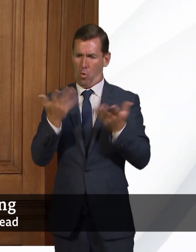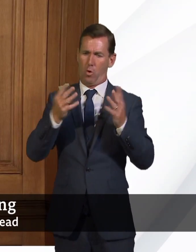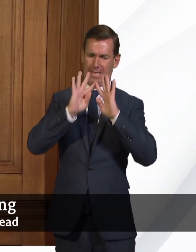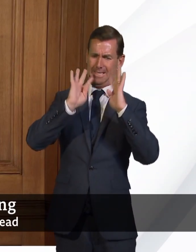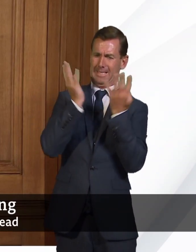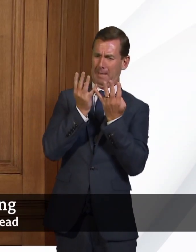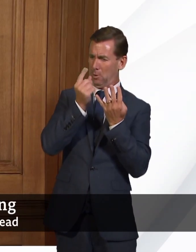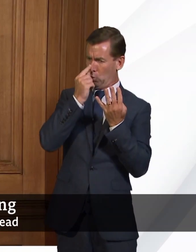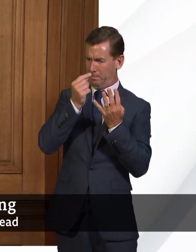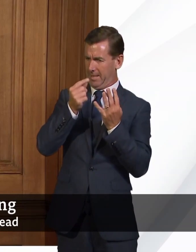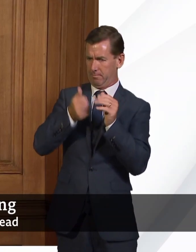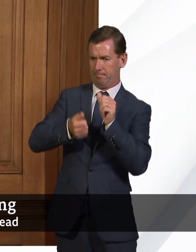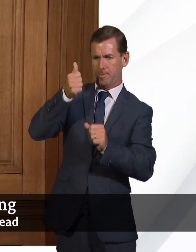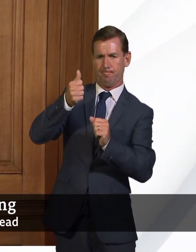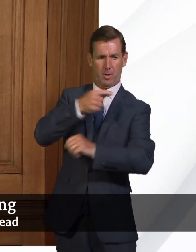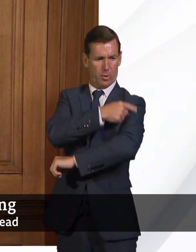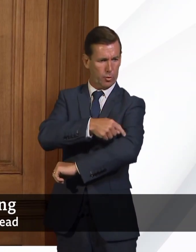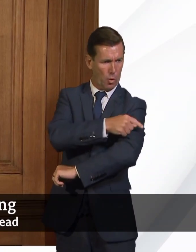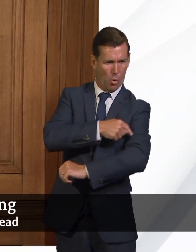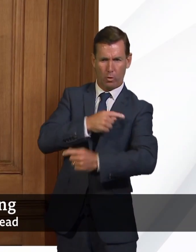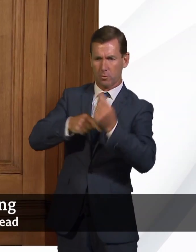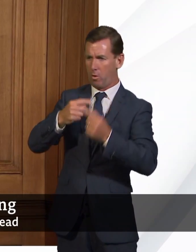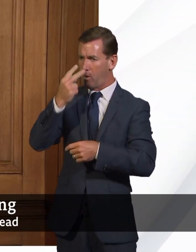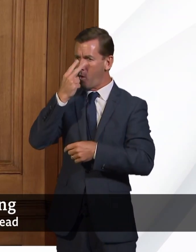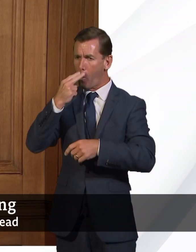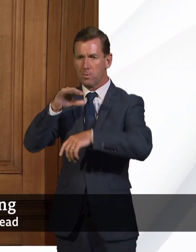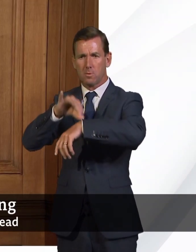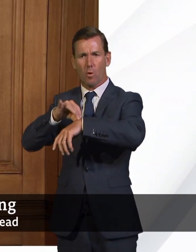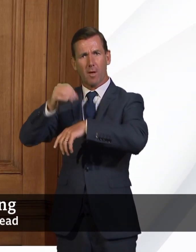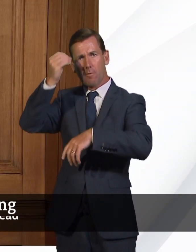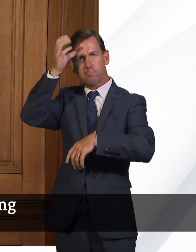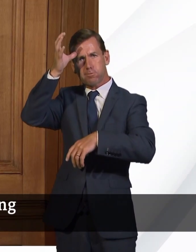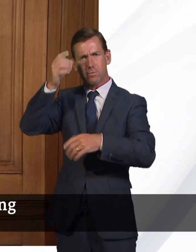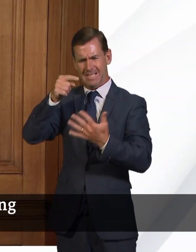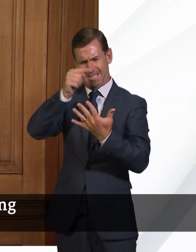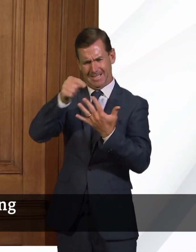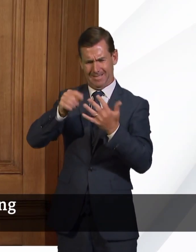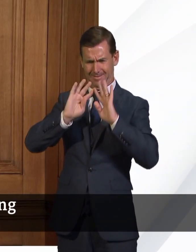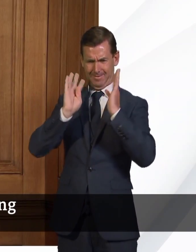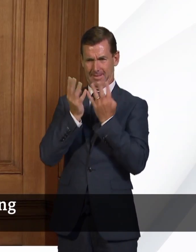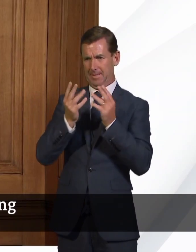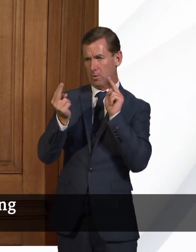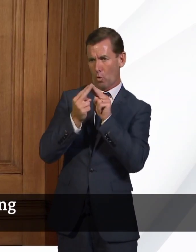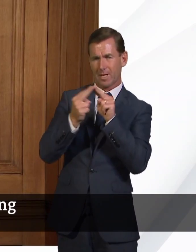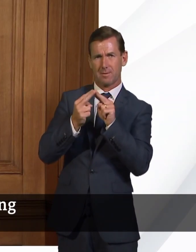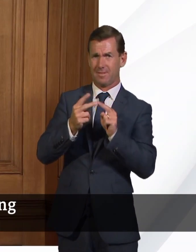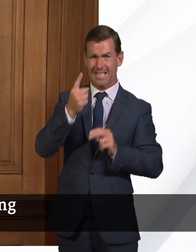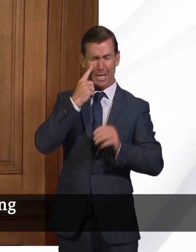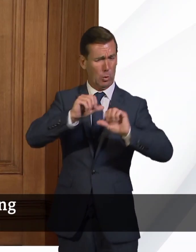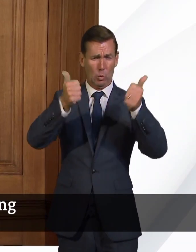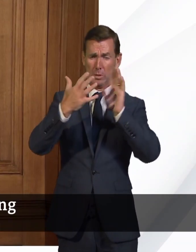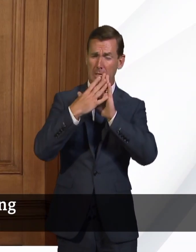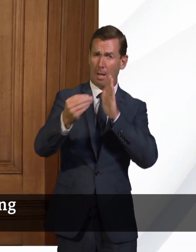practitioner, it might be a geriatrician. It has to be the right person for the job. And we've got some incredible examples in Dorset and Frimley where